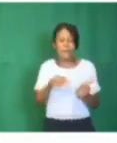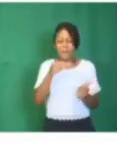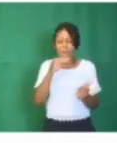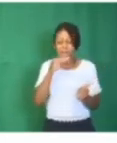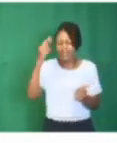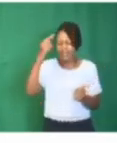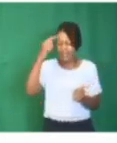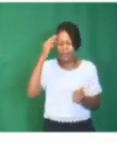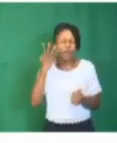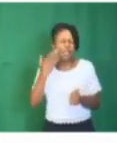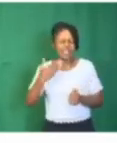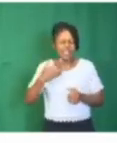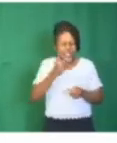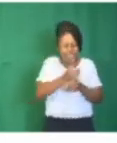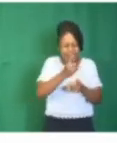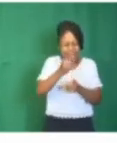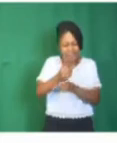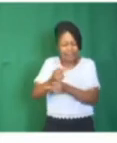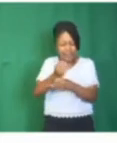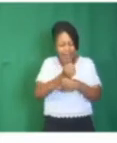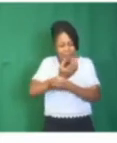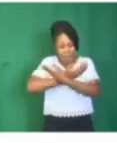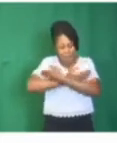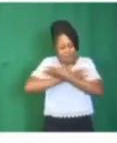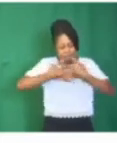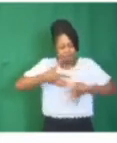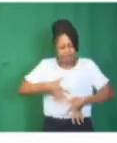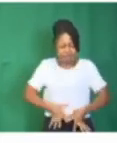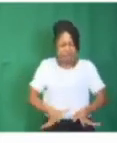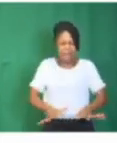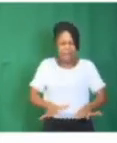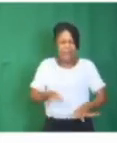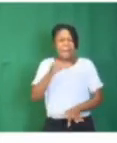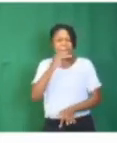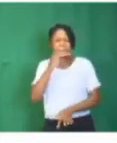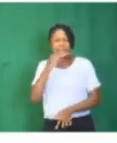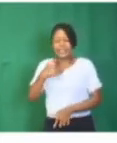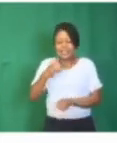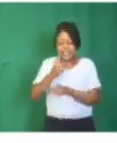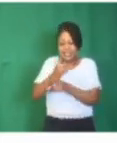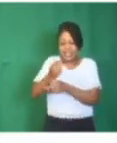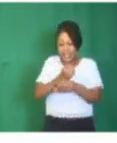you should recall that we have a body, a human body,